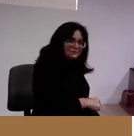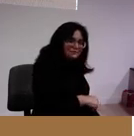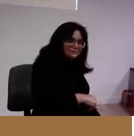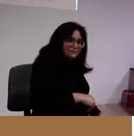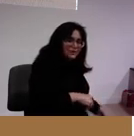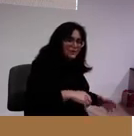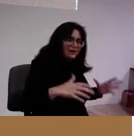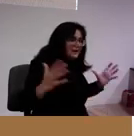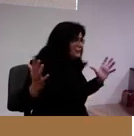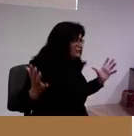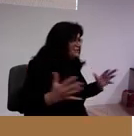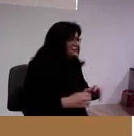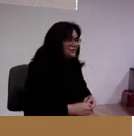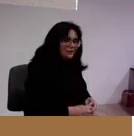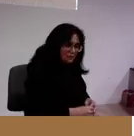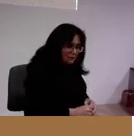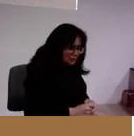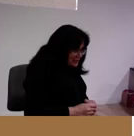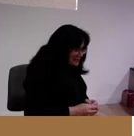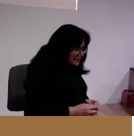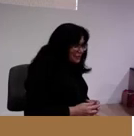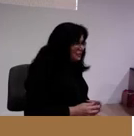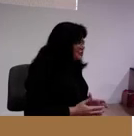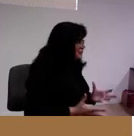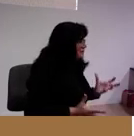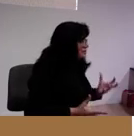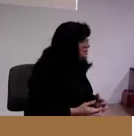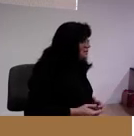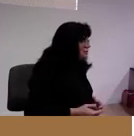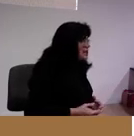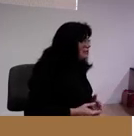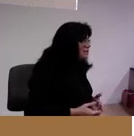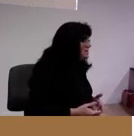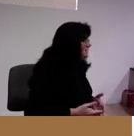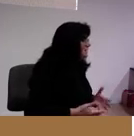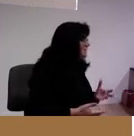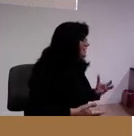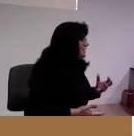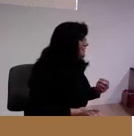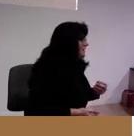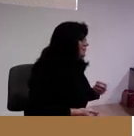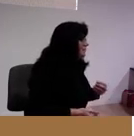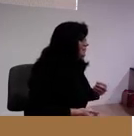like? And the teacher watched him doing all of that. And then she said to him, Harry,